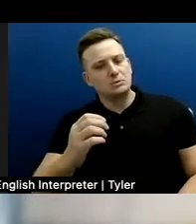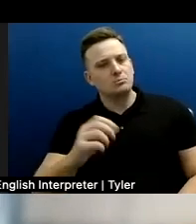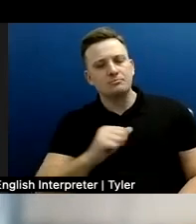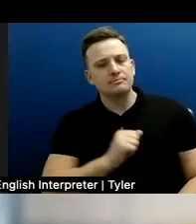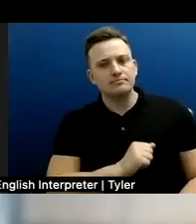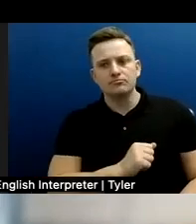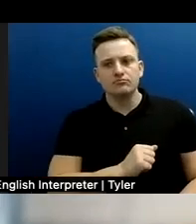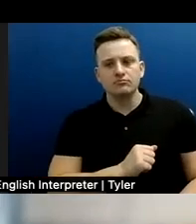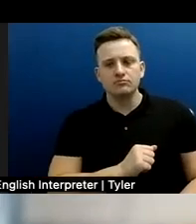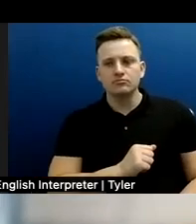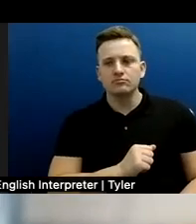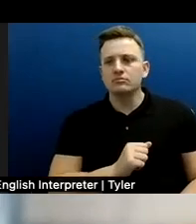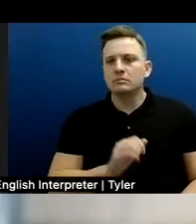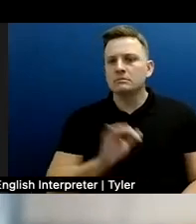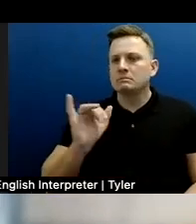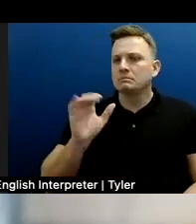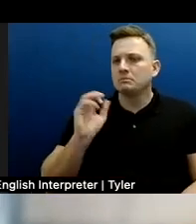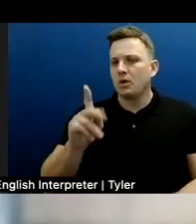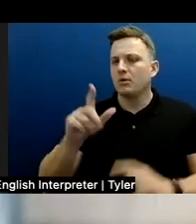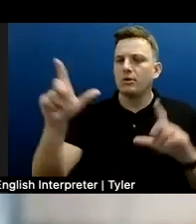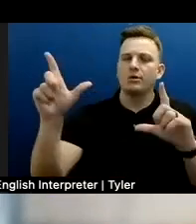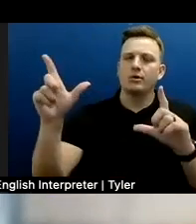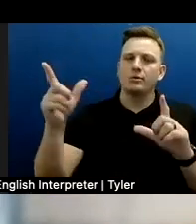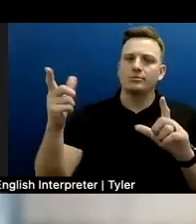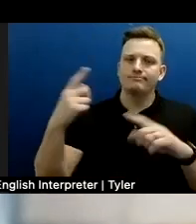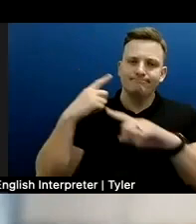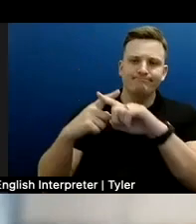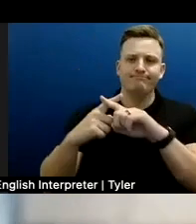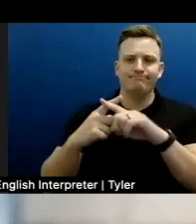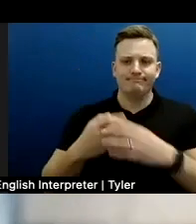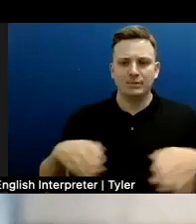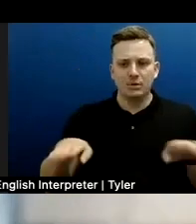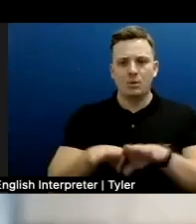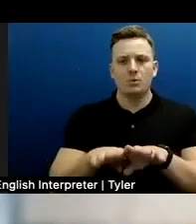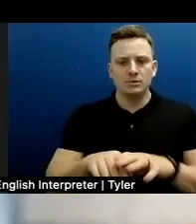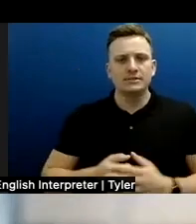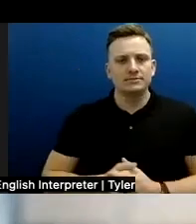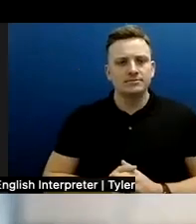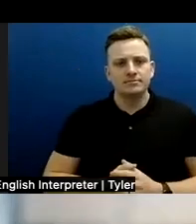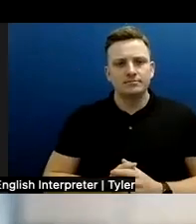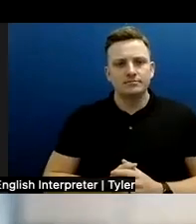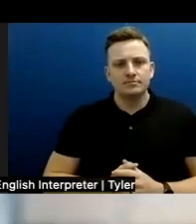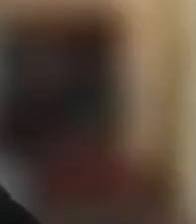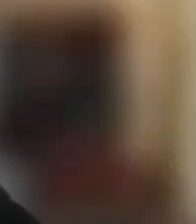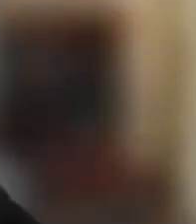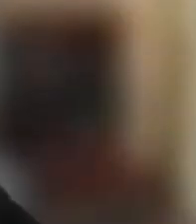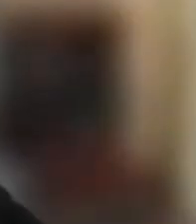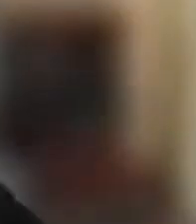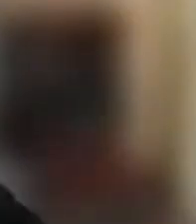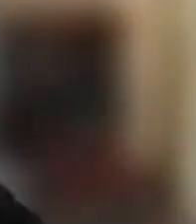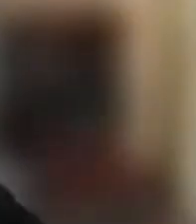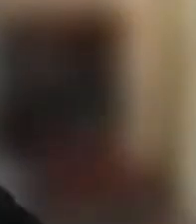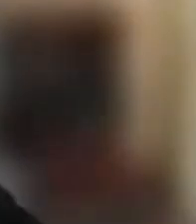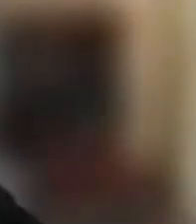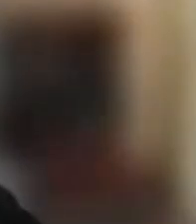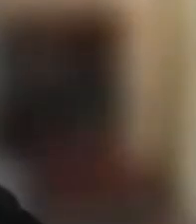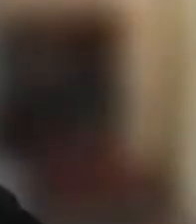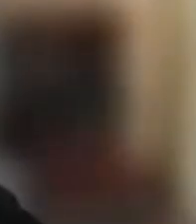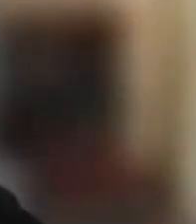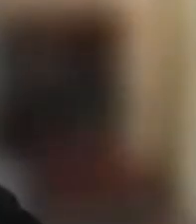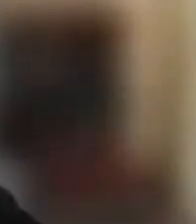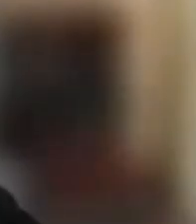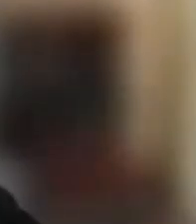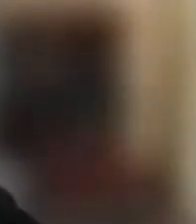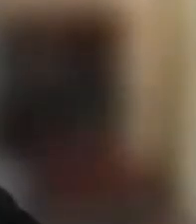No. Right. Let me close it down completely. I will stop sharing for the moment, and if you give me